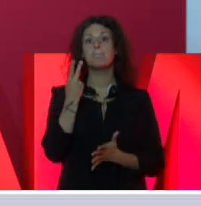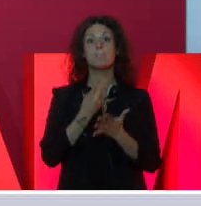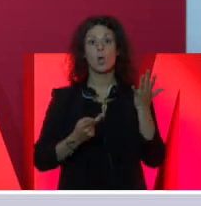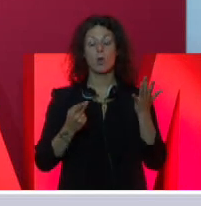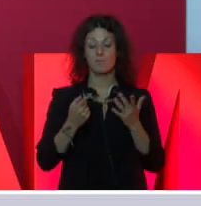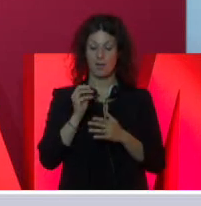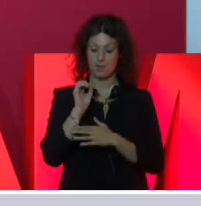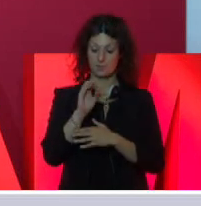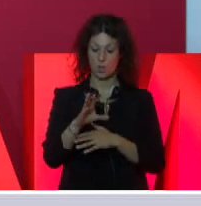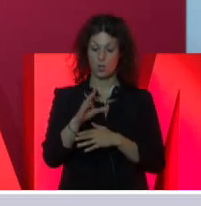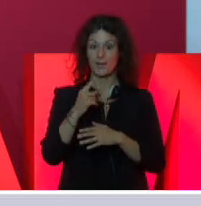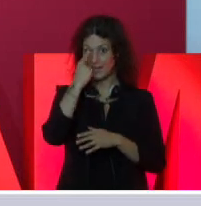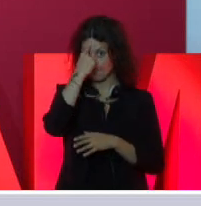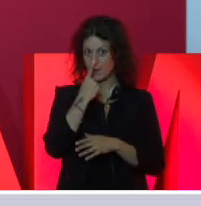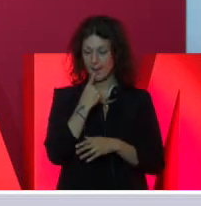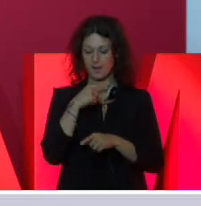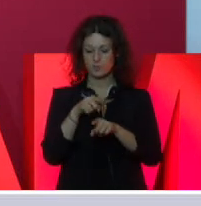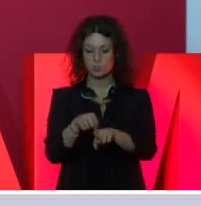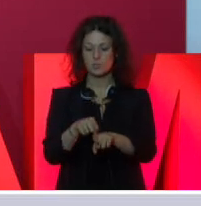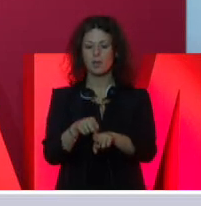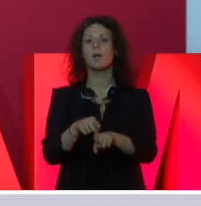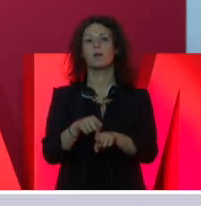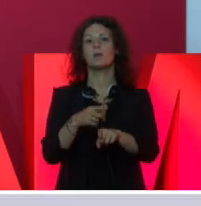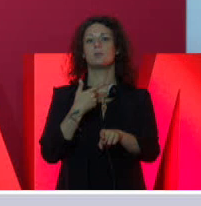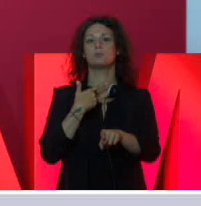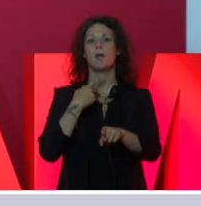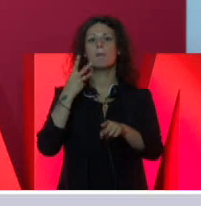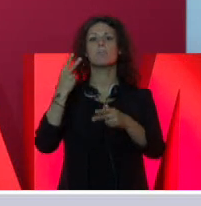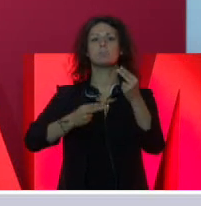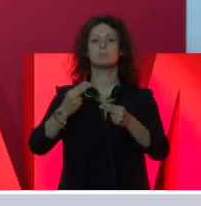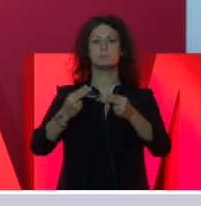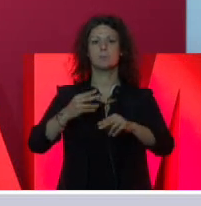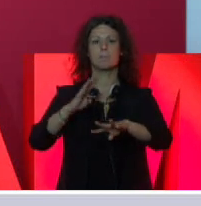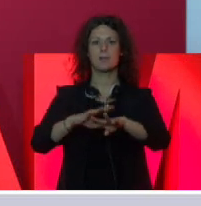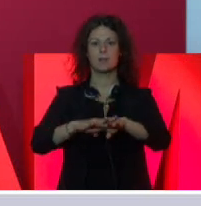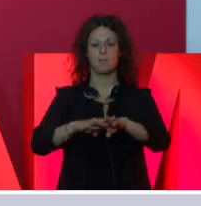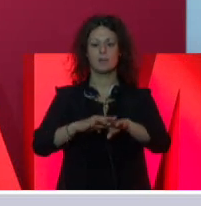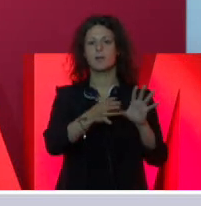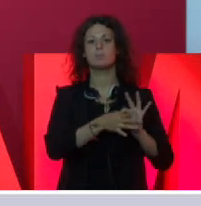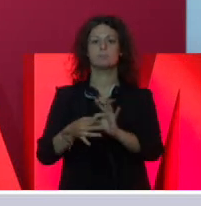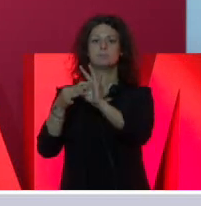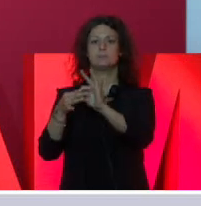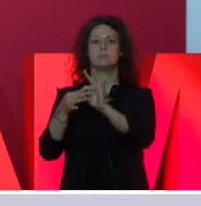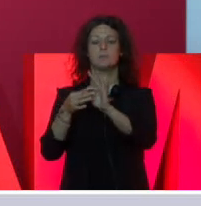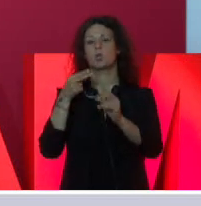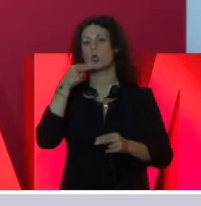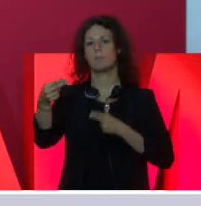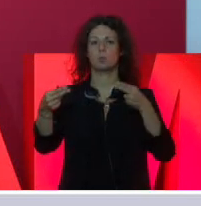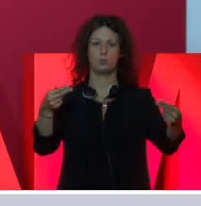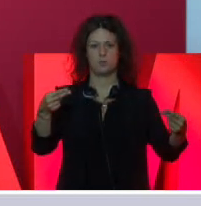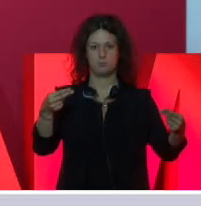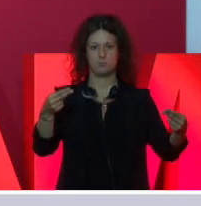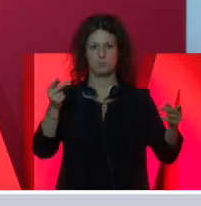lead you to generalize these models. You can understand which is the mathematical function that correlates